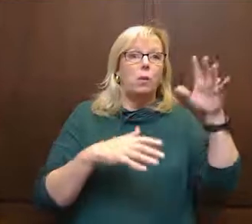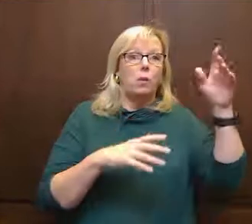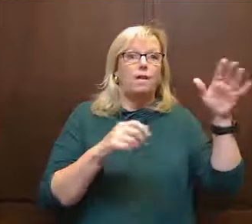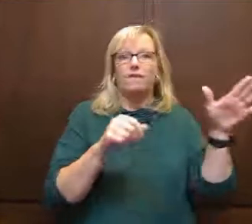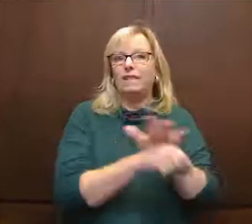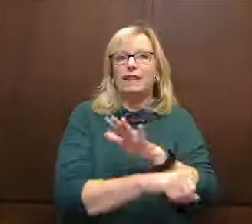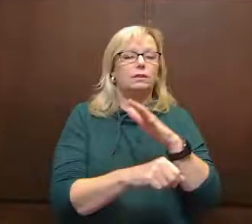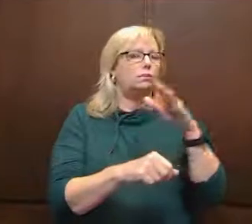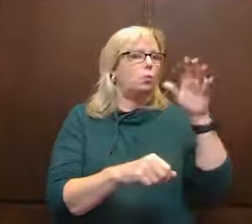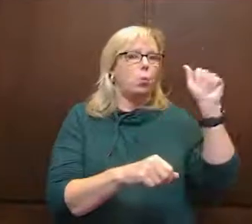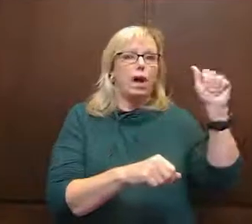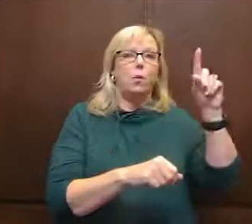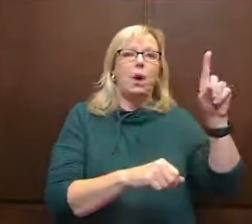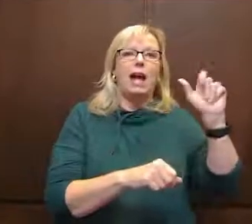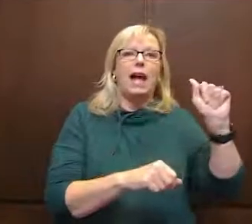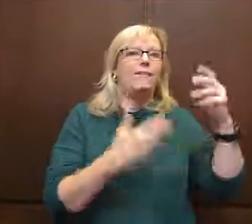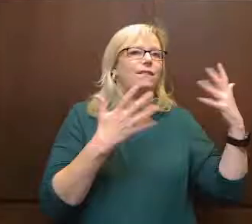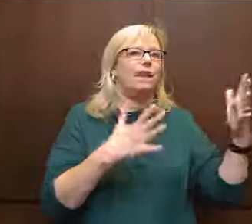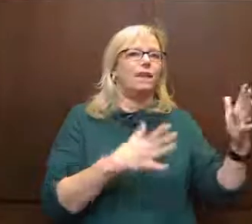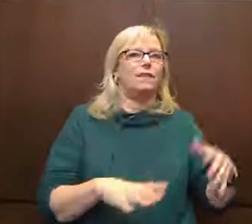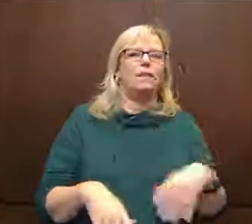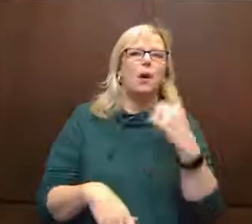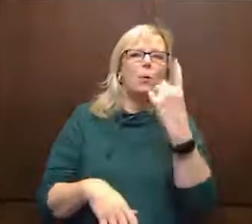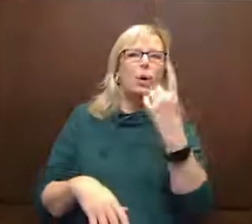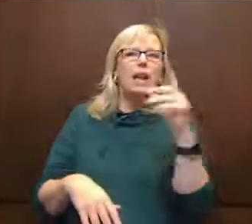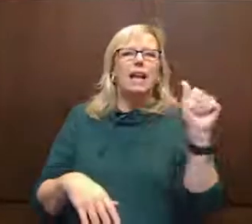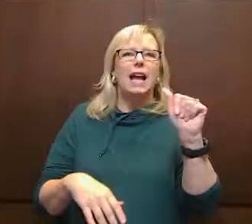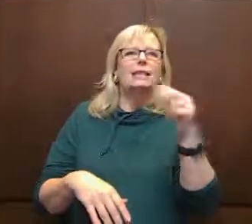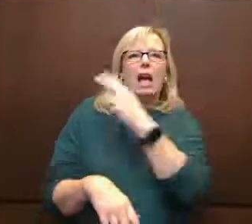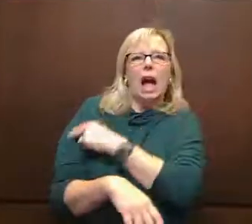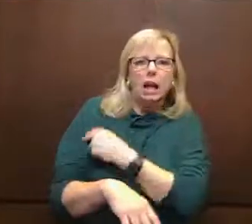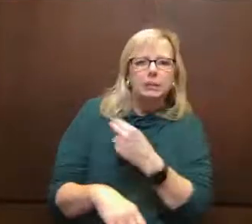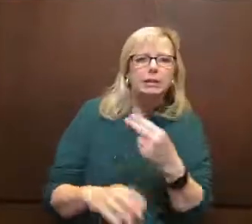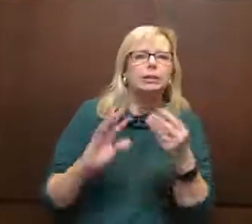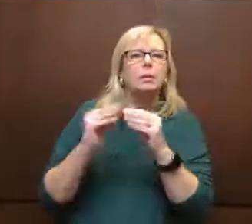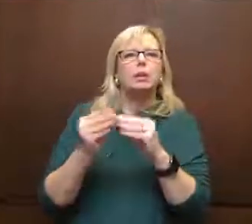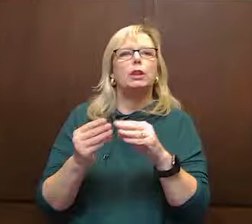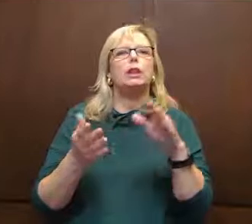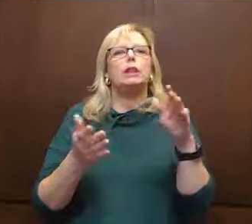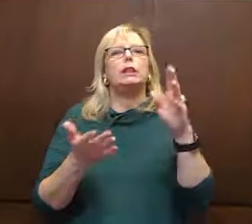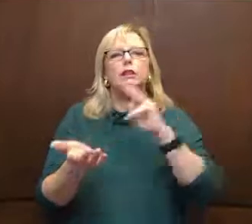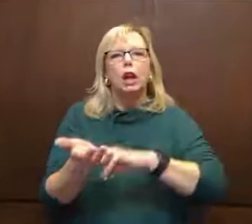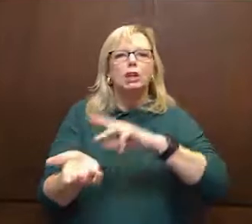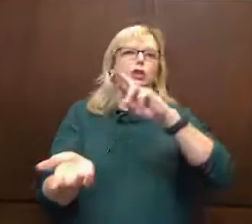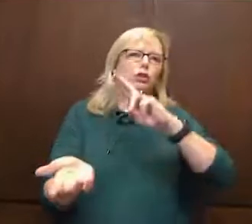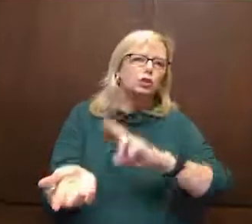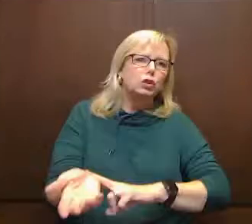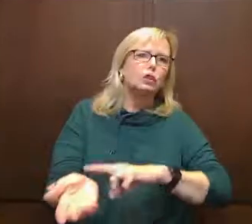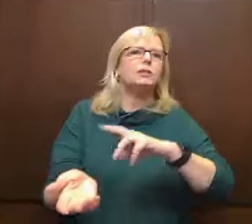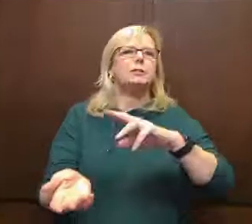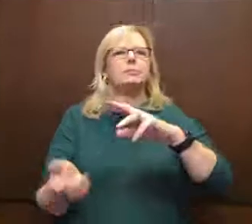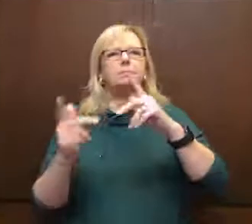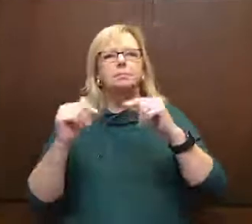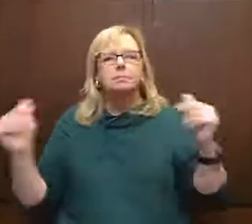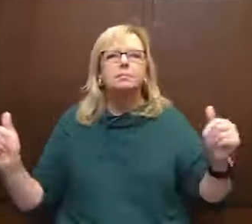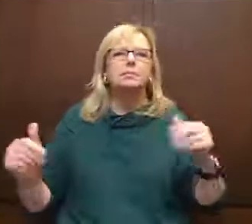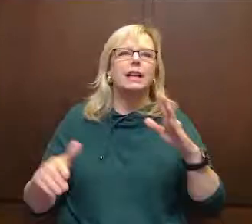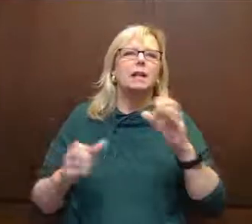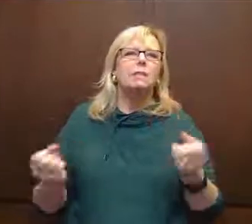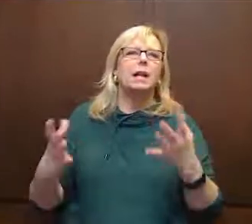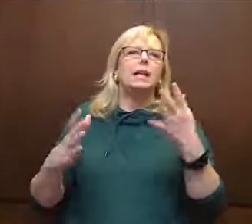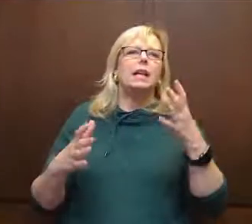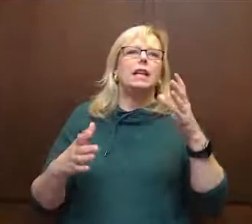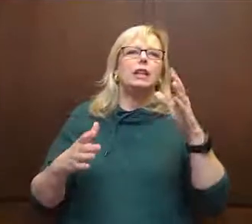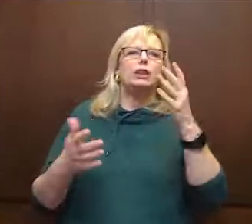Sam? That's correct. That is correct. And 1A are your hospitals, your medical personnel, and then a lot of the doctor's office,